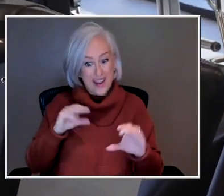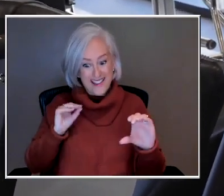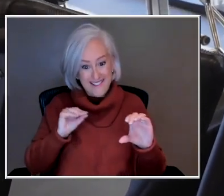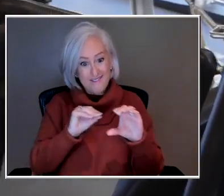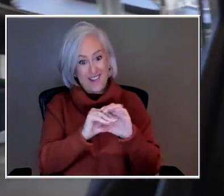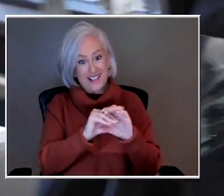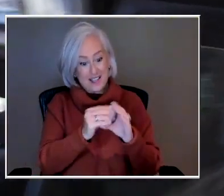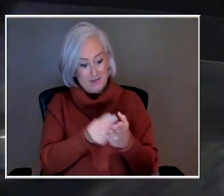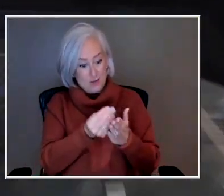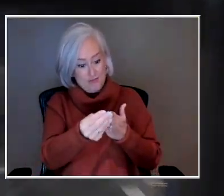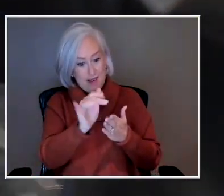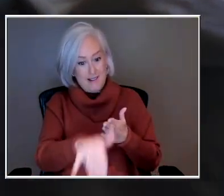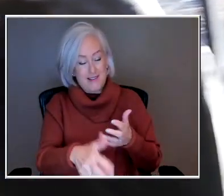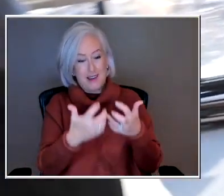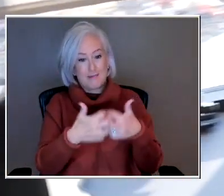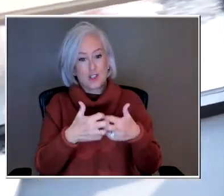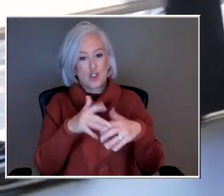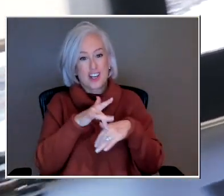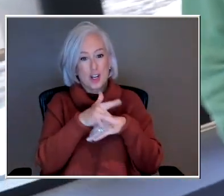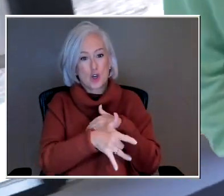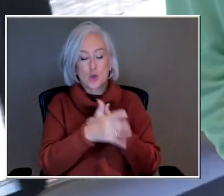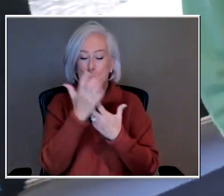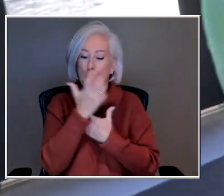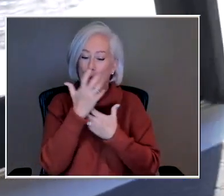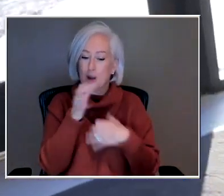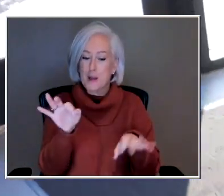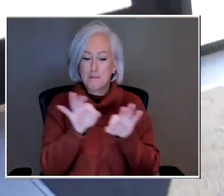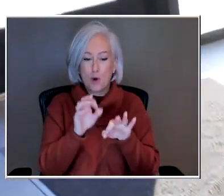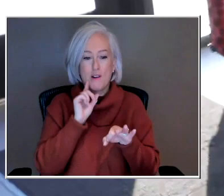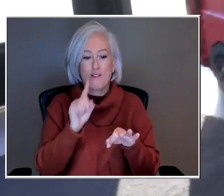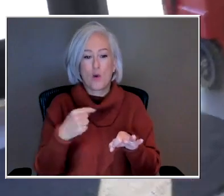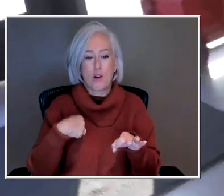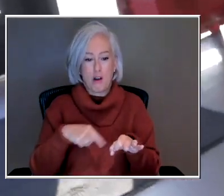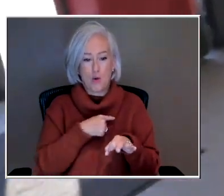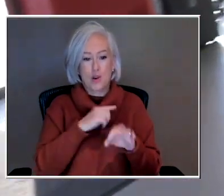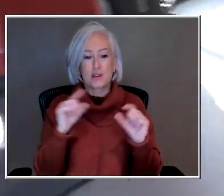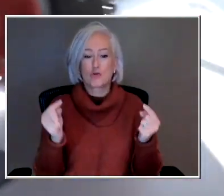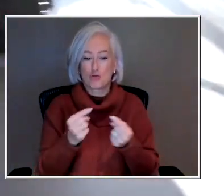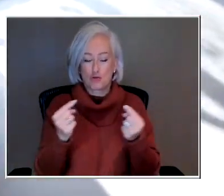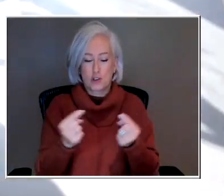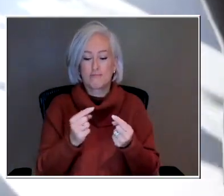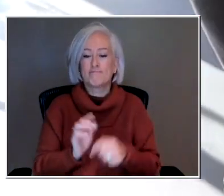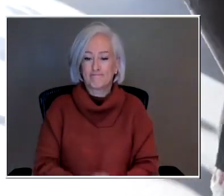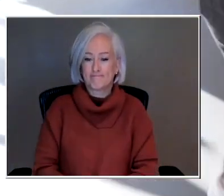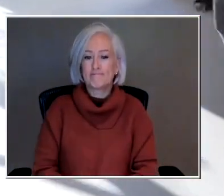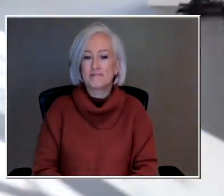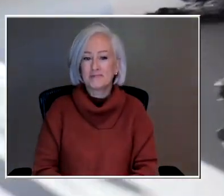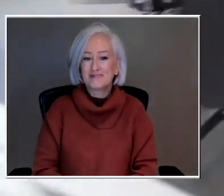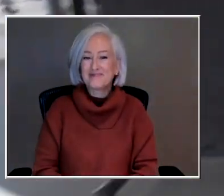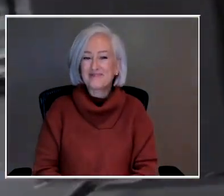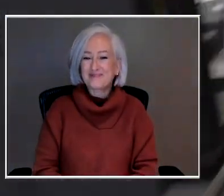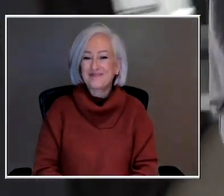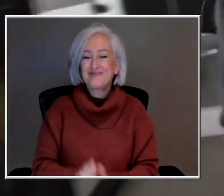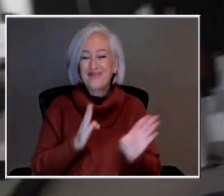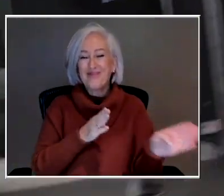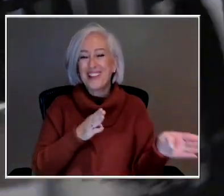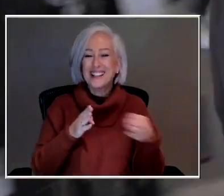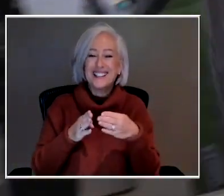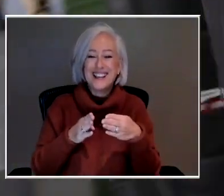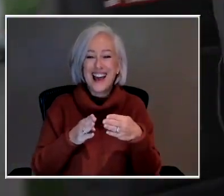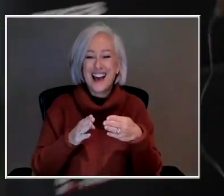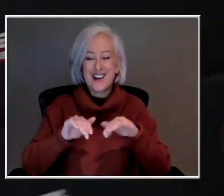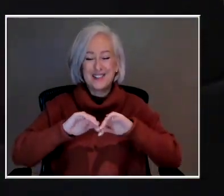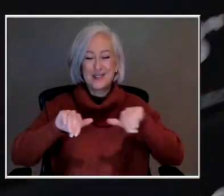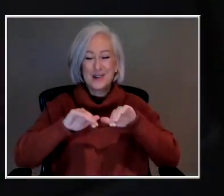really important to a lot of the injuries we've had. Yeah. And now let's go to the jacuzzi. Just kidding, it's not